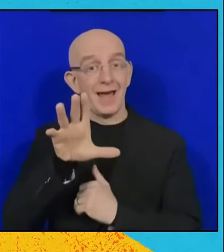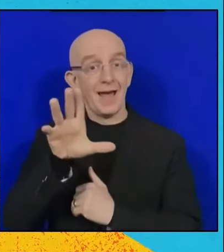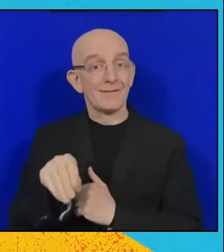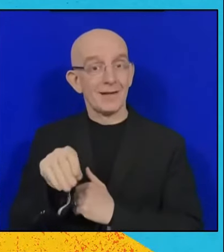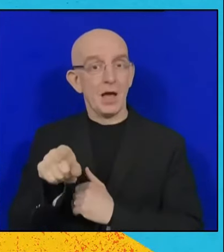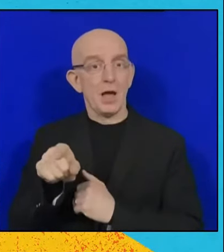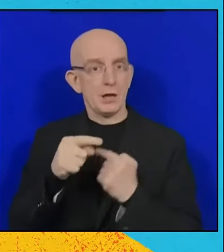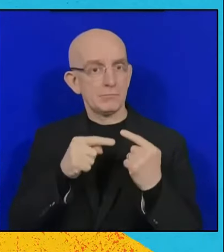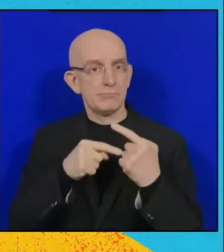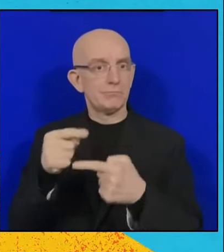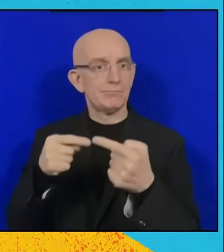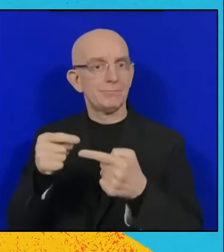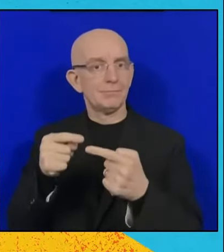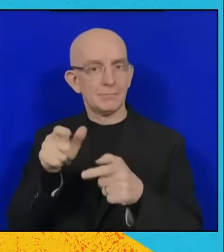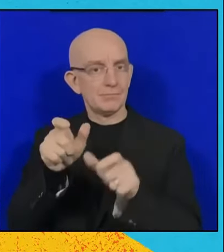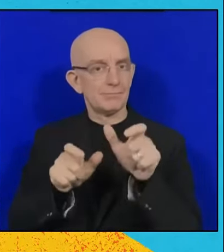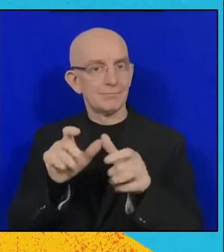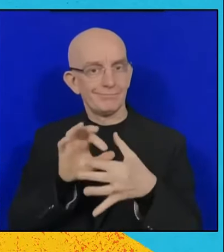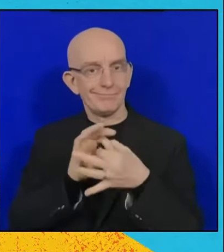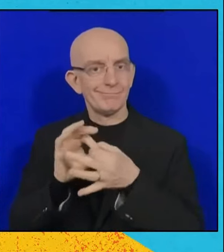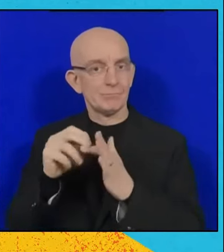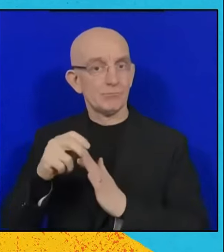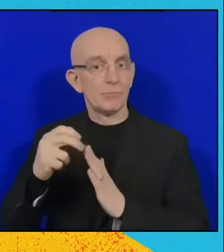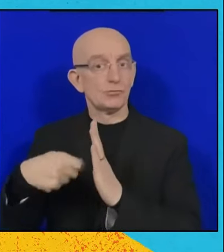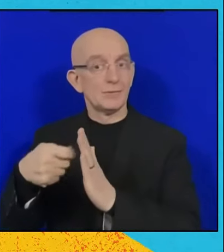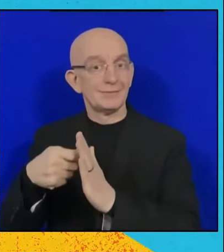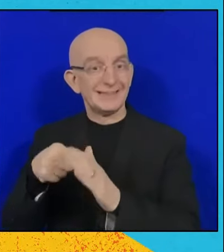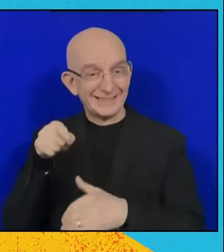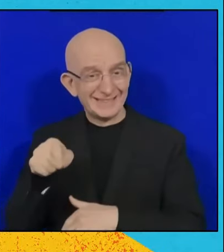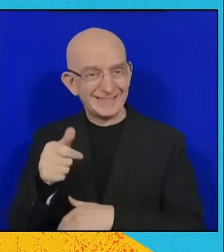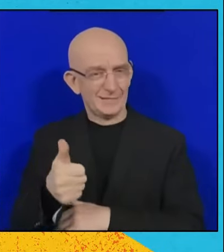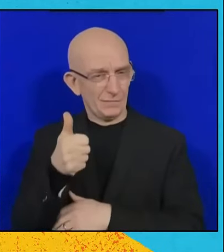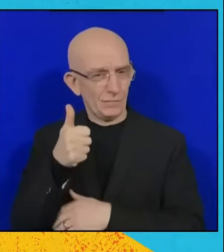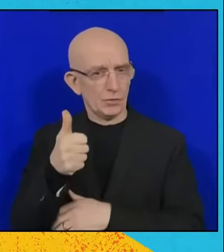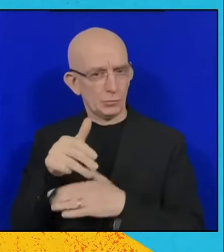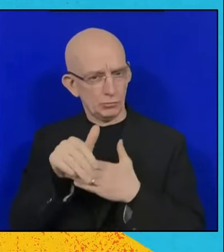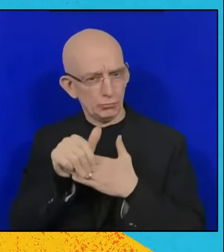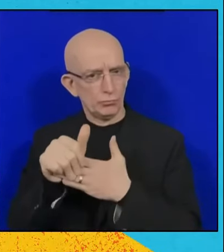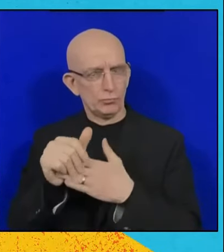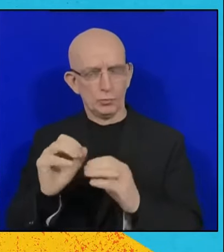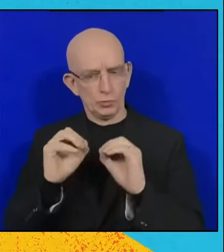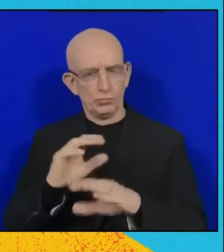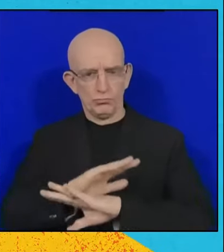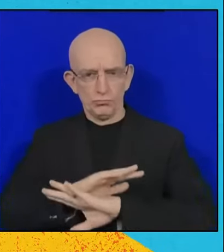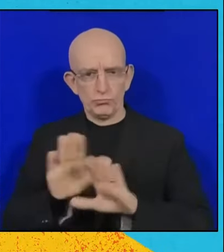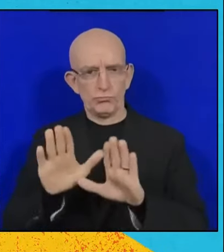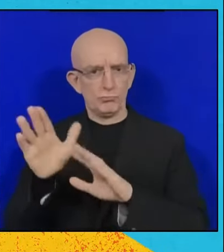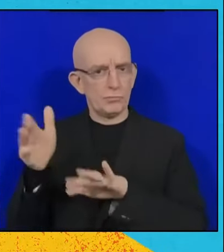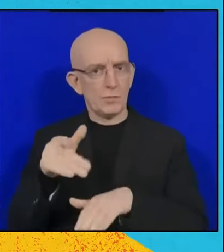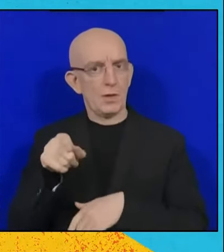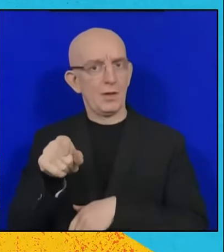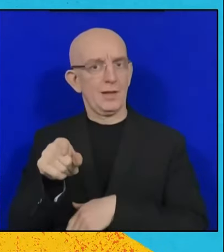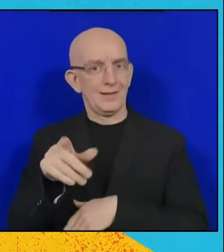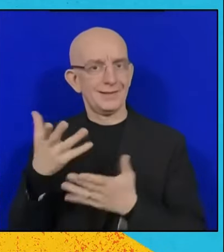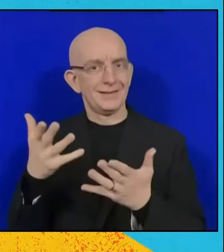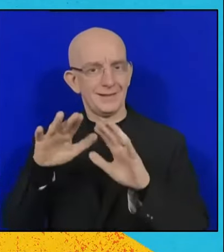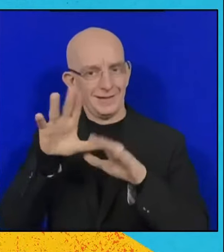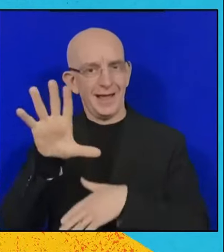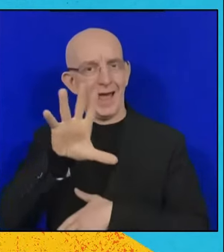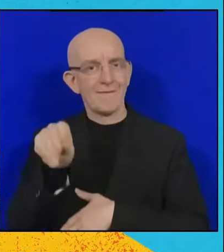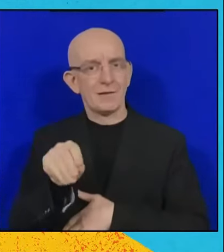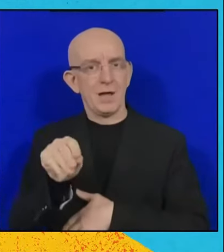I saw similar projects in India as well. The project has been replicated